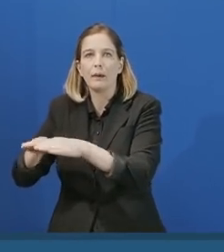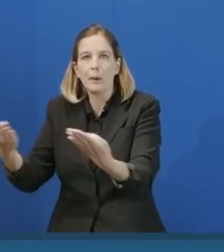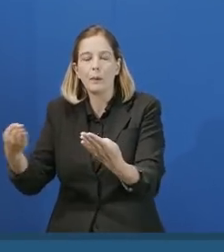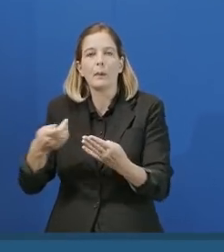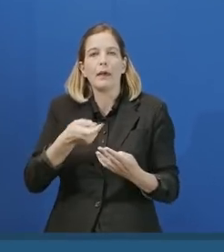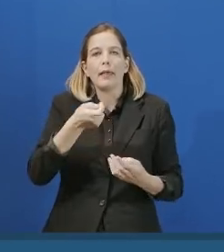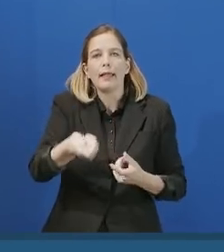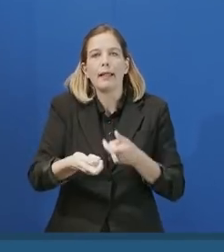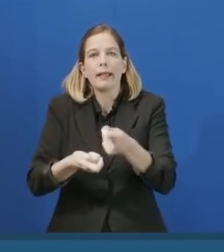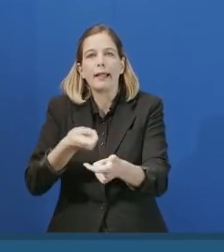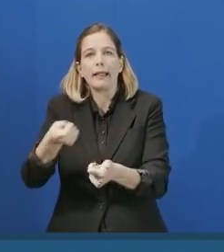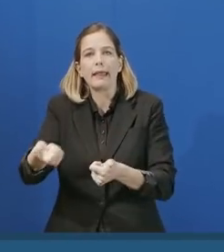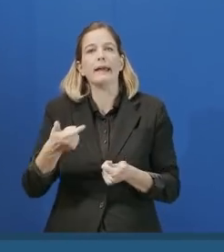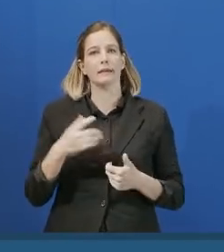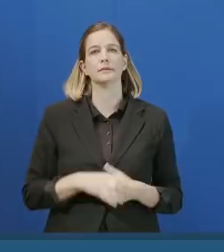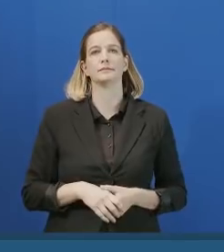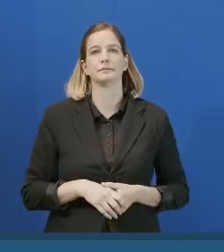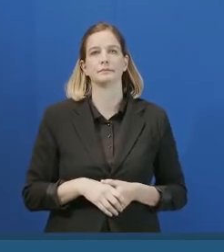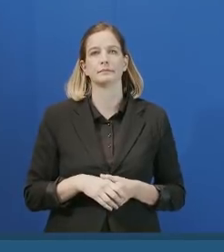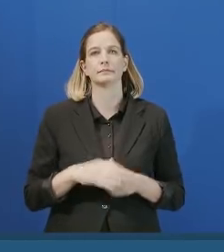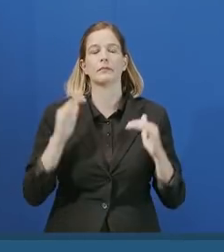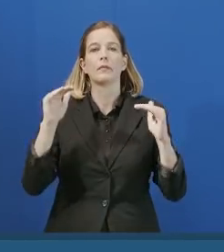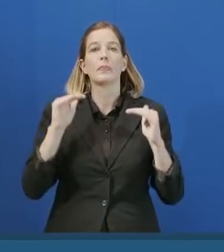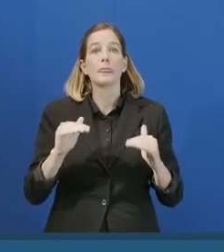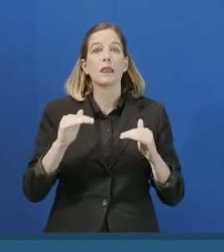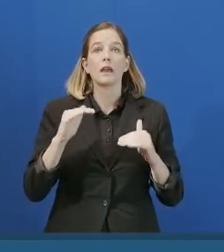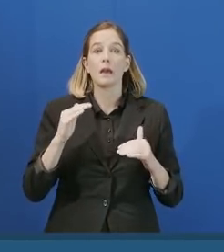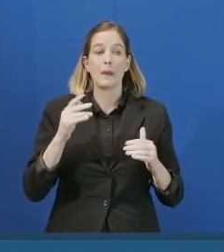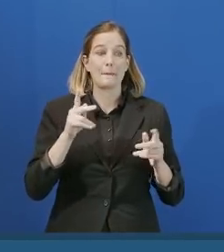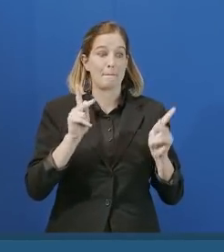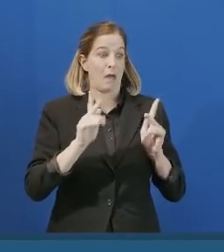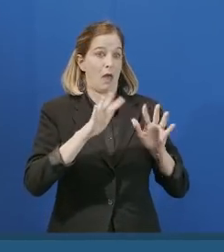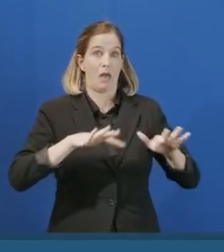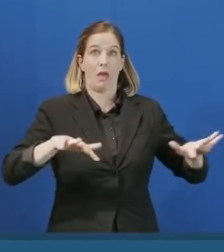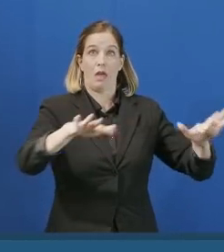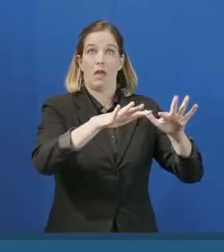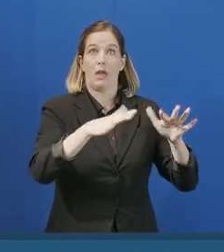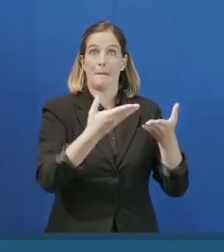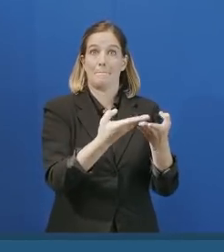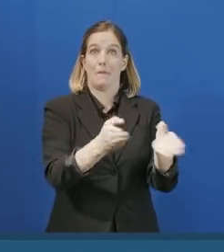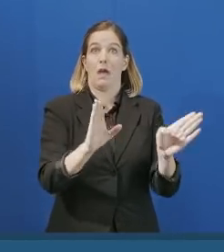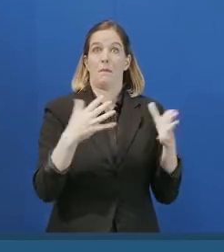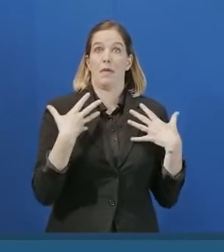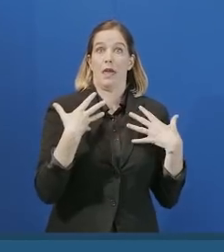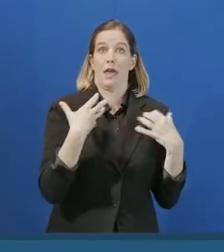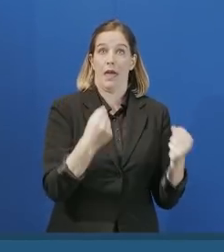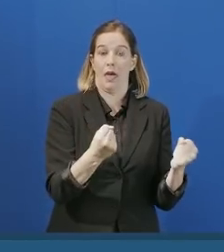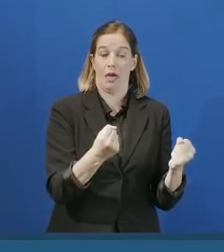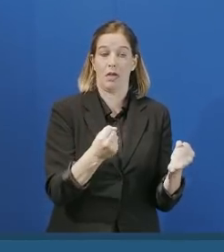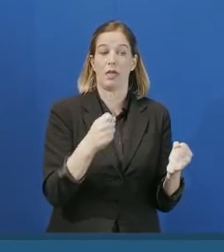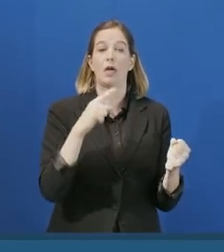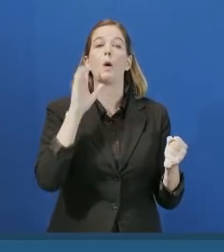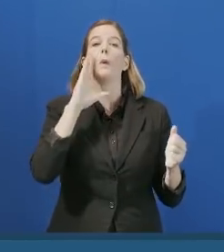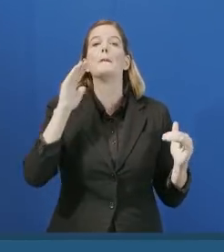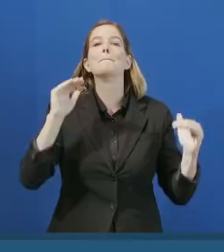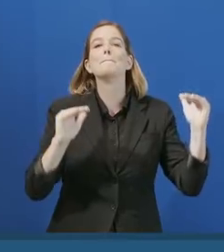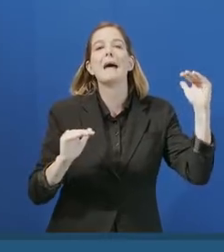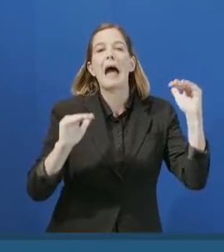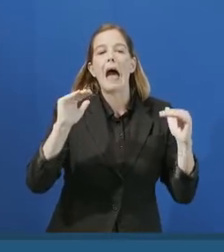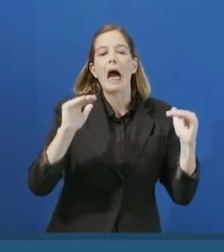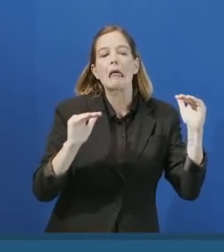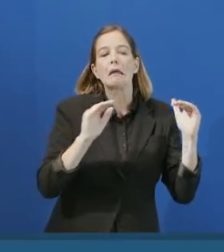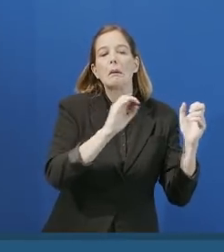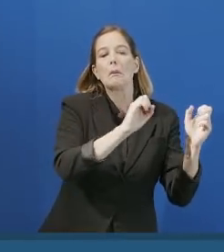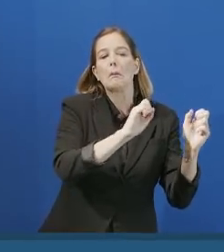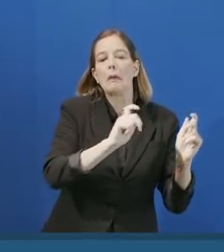We're going to balance public health with the idea of returning stronger economically. We're going to